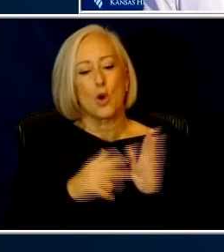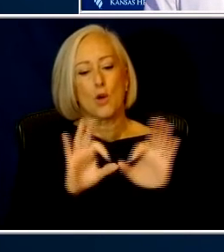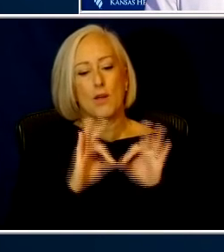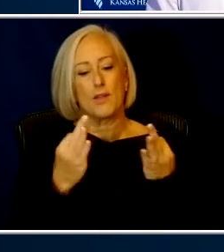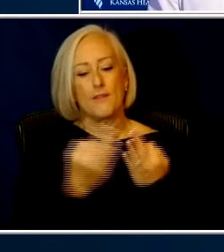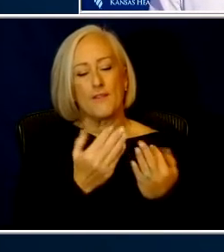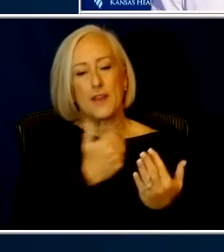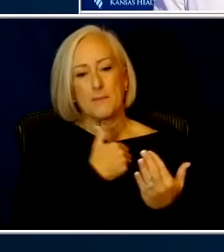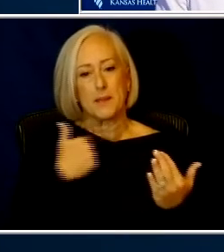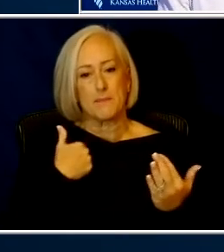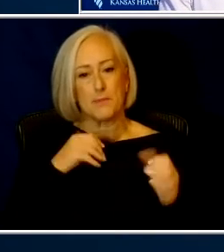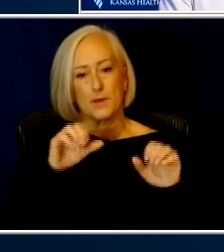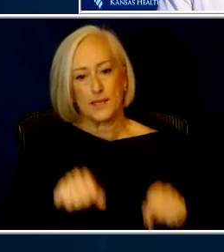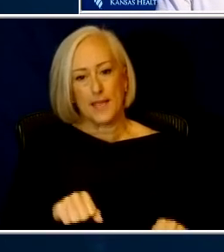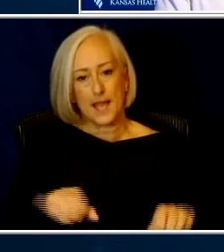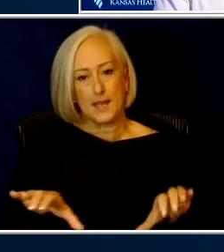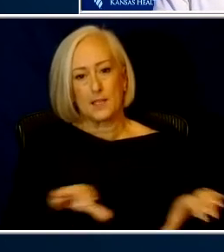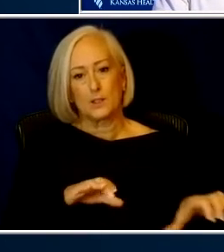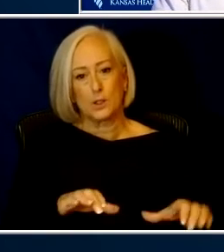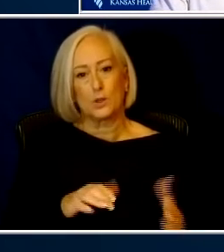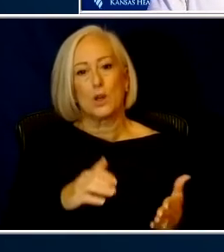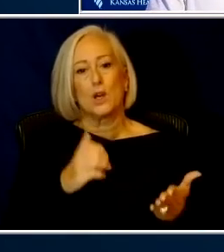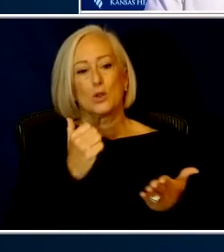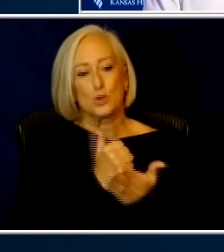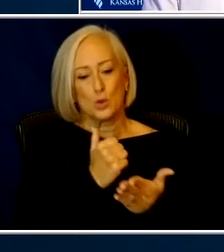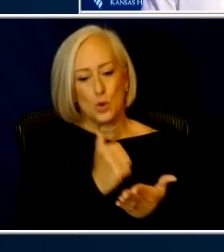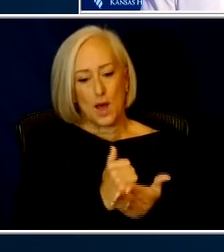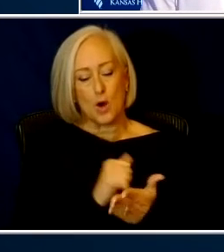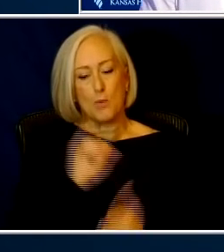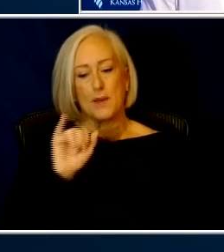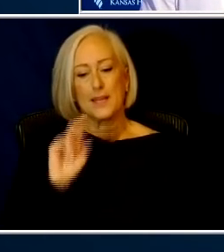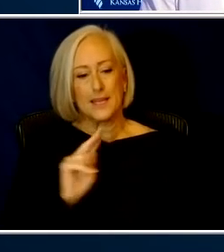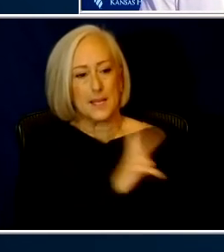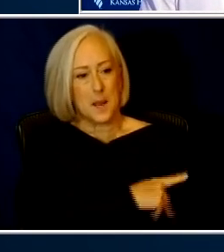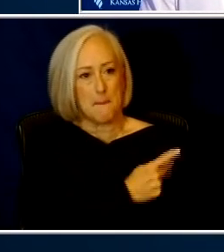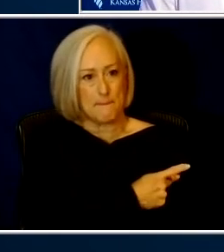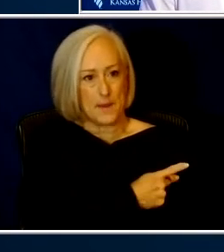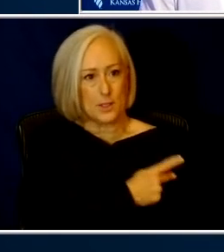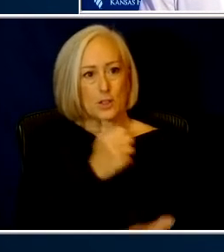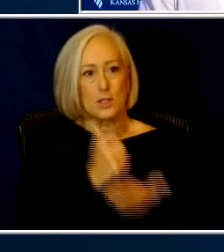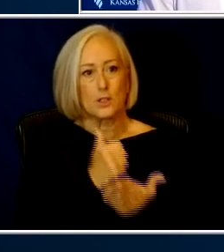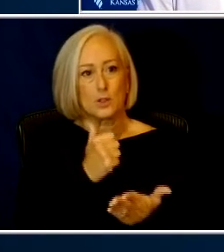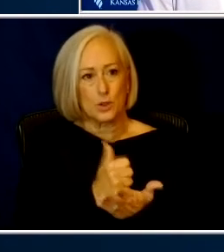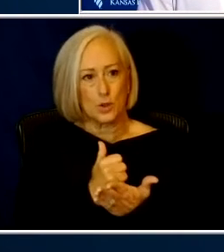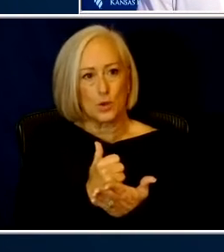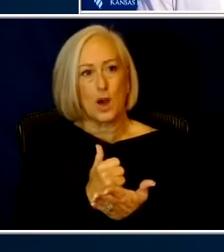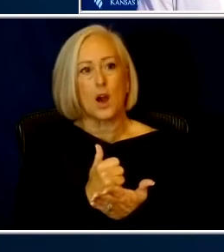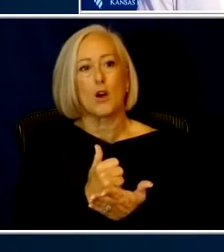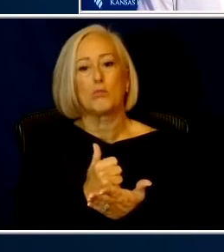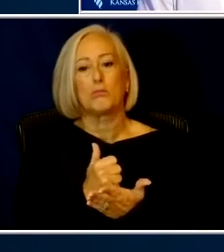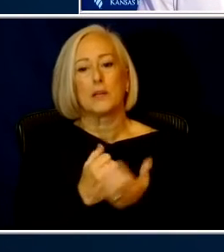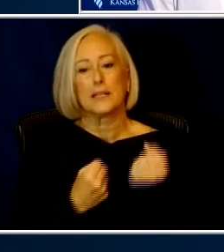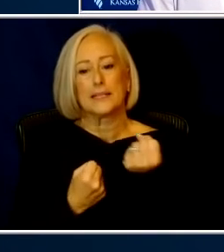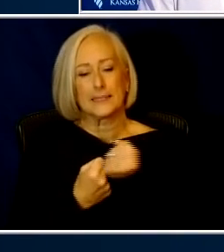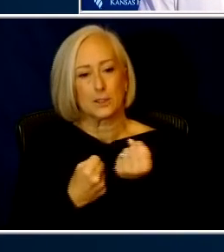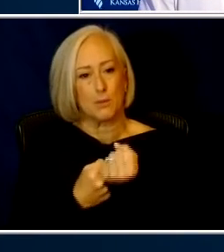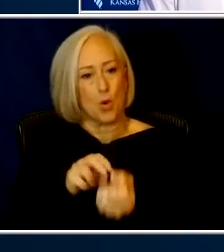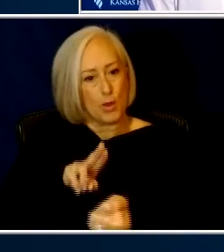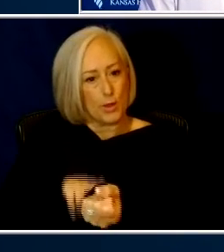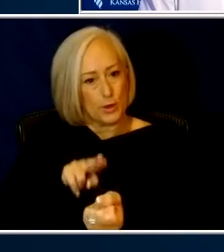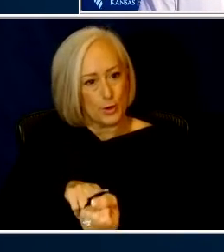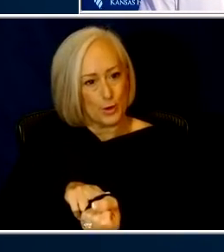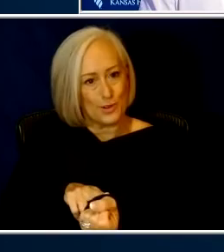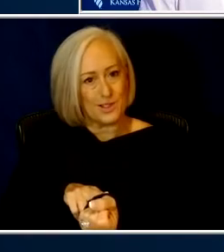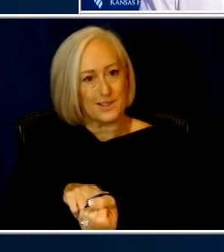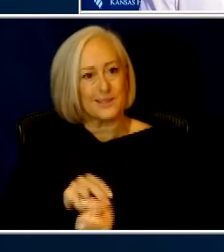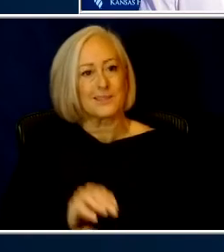help stretch the nursing care? That's a great question. So I'll let the panel tackle this with me, but I